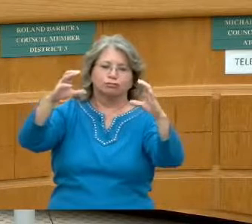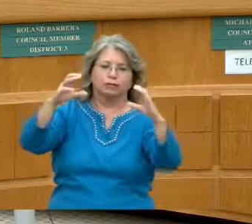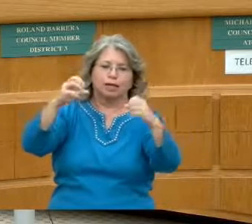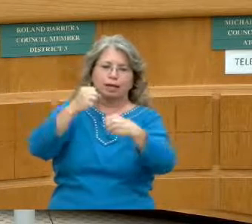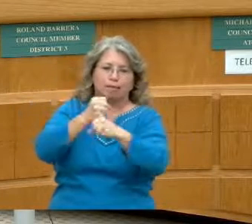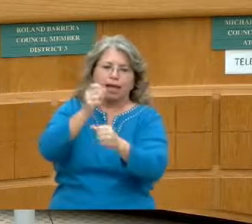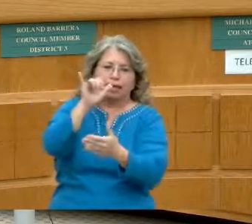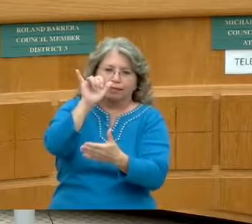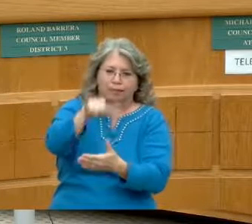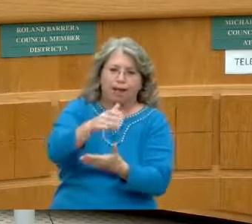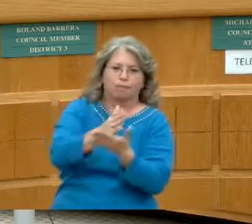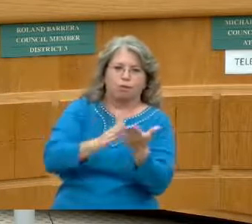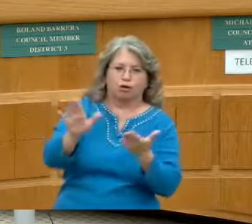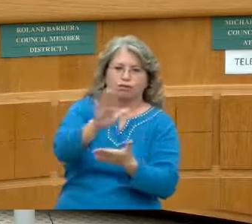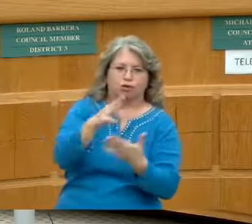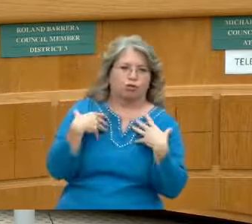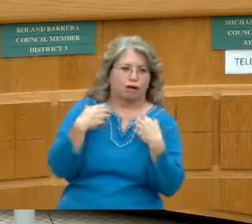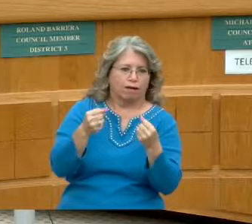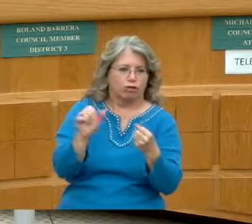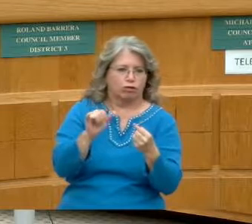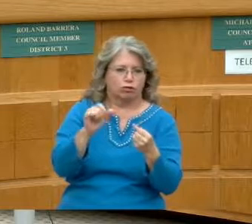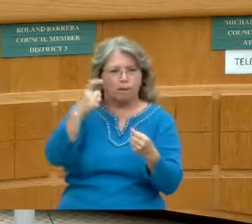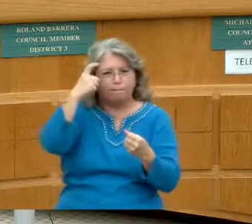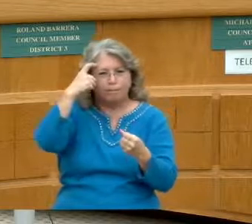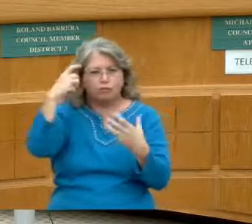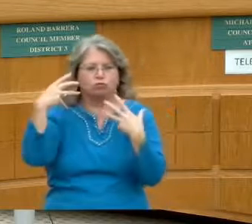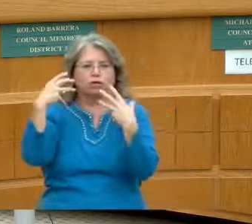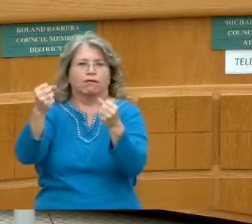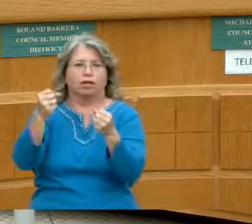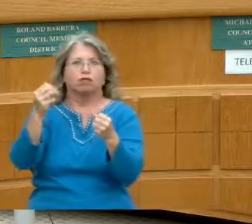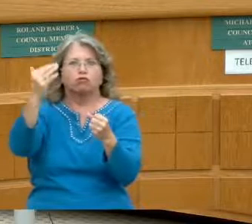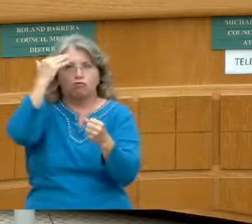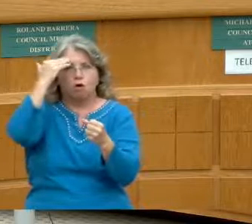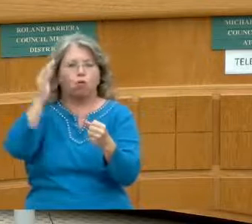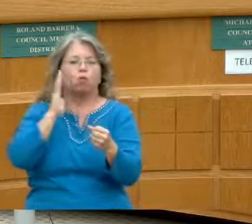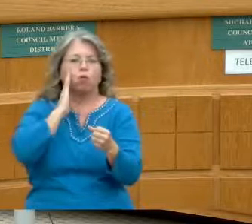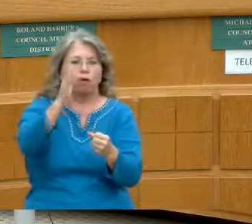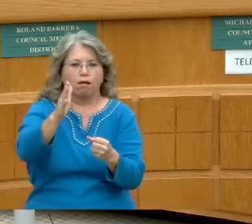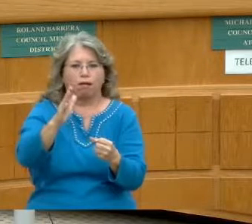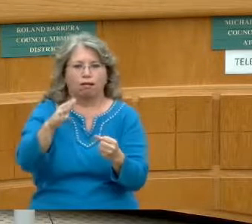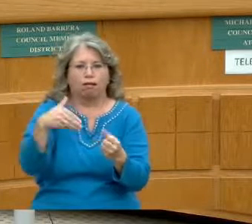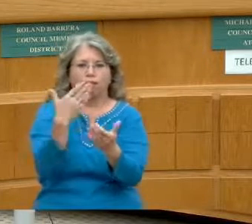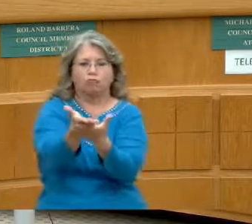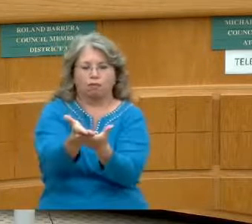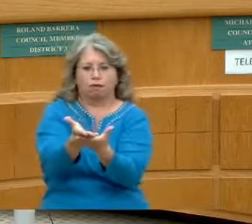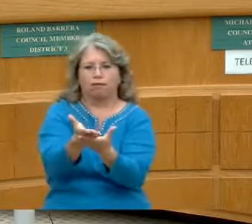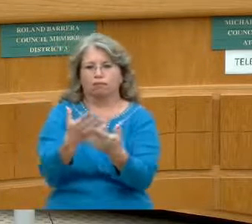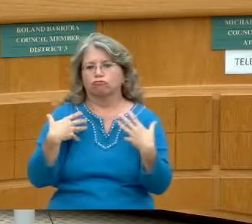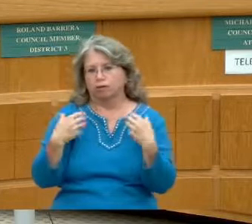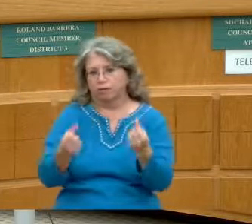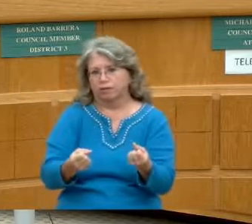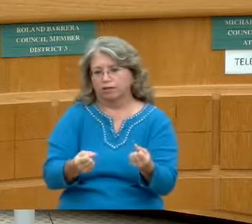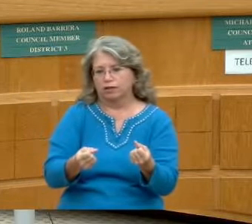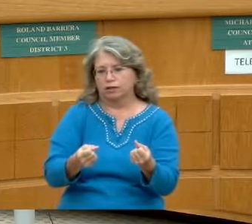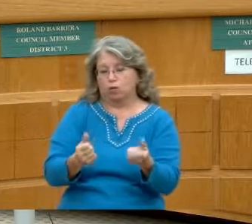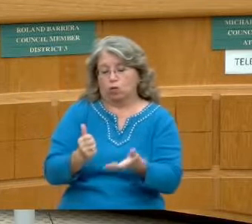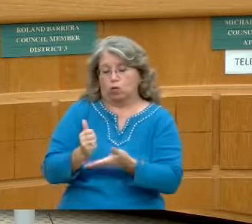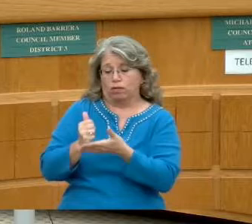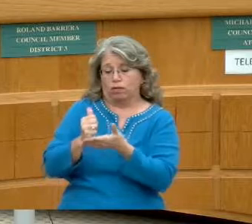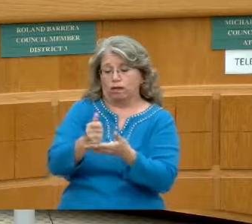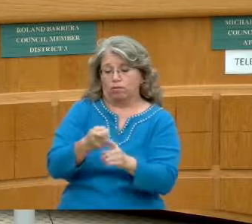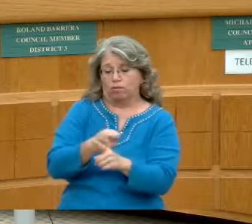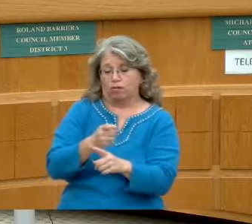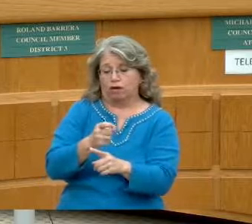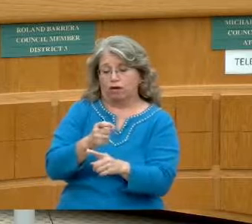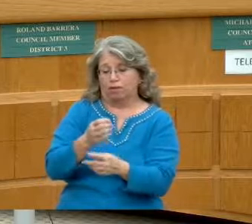our recovery too. It's part of our mental recovery, knowing we're going to get there. And with the help of our Nueces County Economic Advisory Council, with